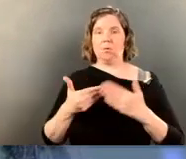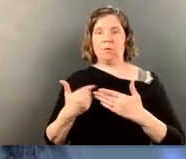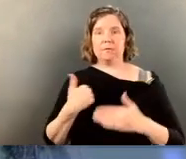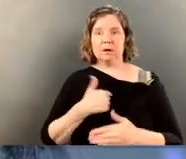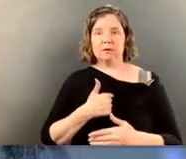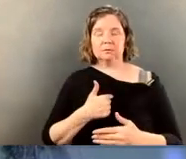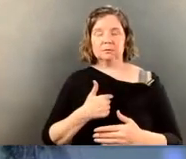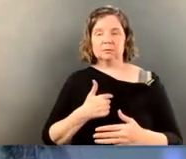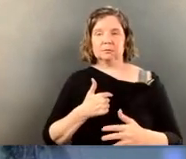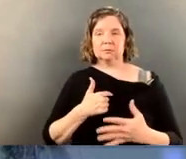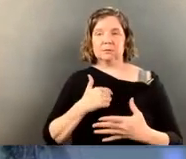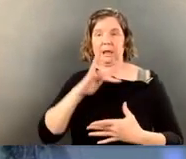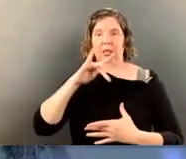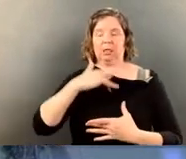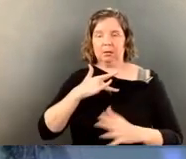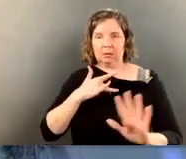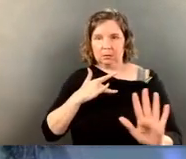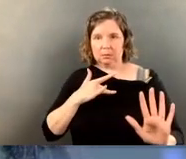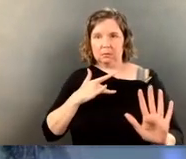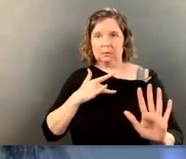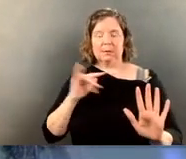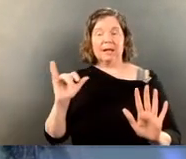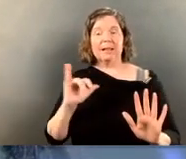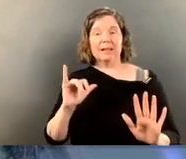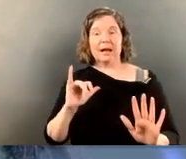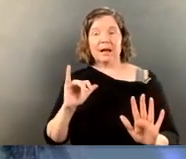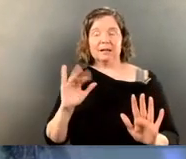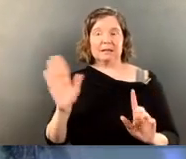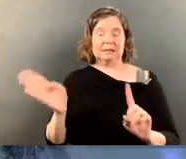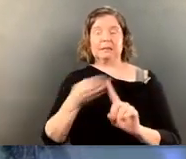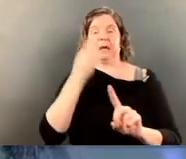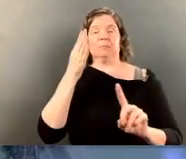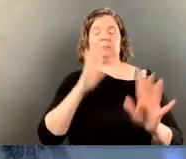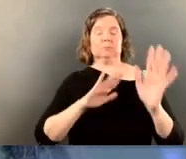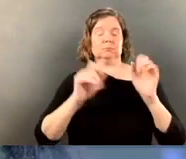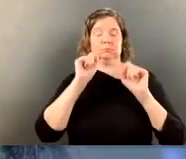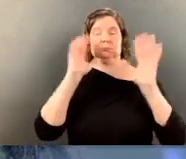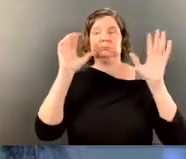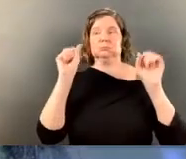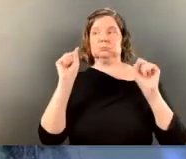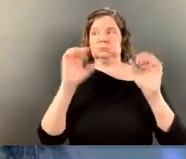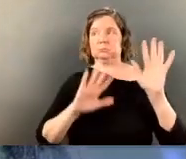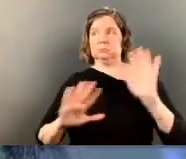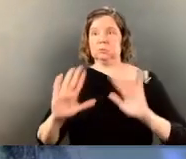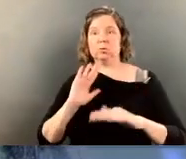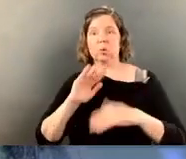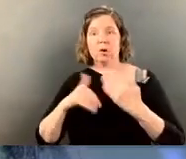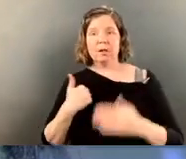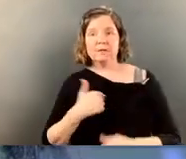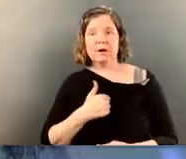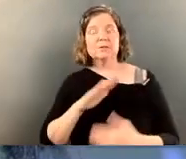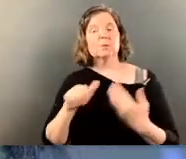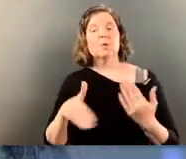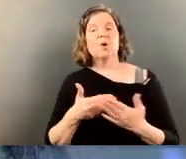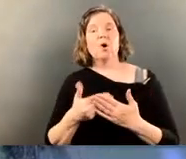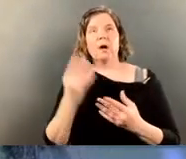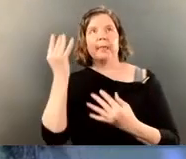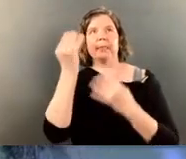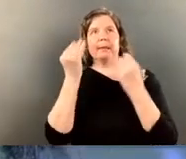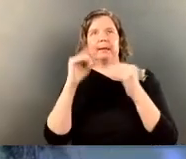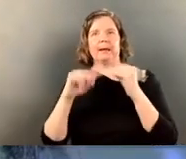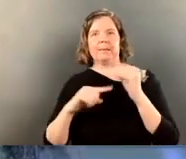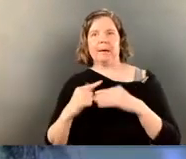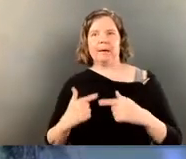And it rocks us to our core. It's like a slap, and it's been like a global slap to all of us, and we're all thinking